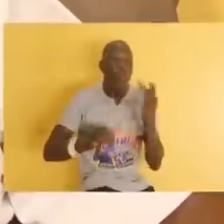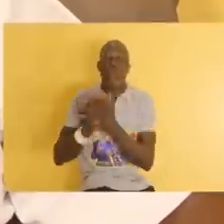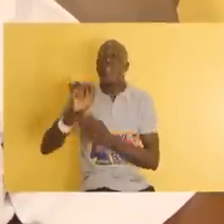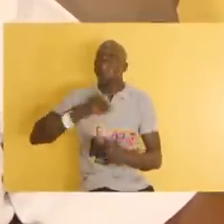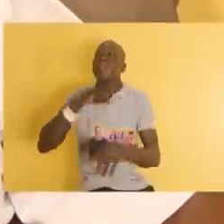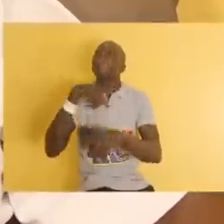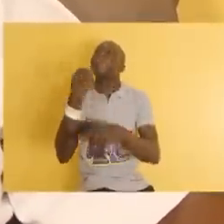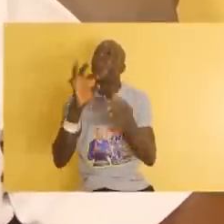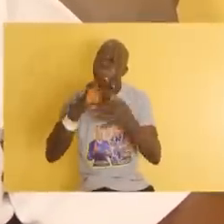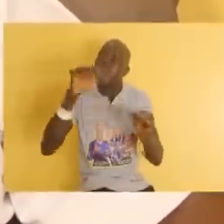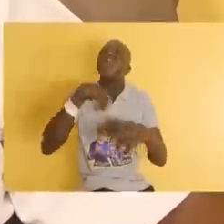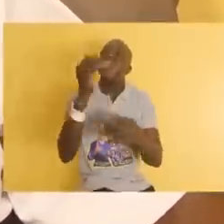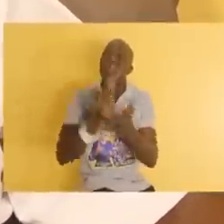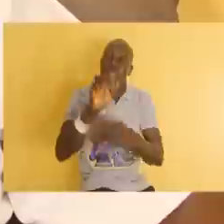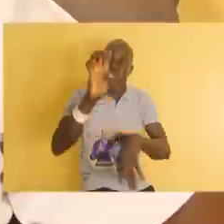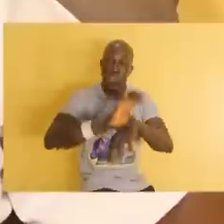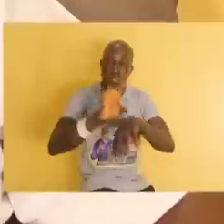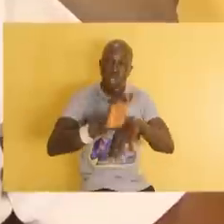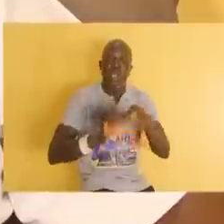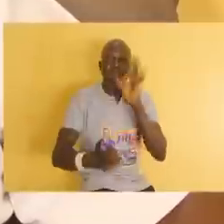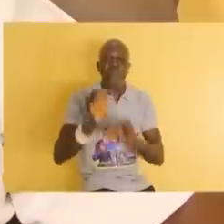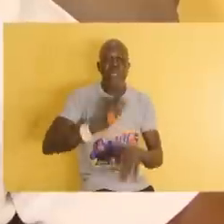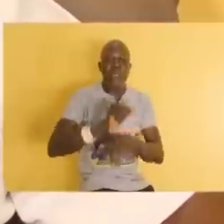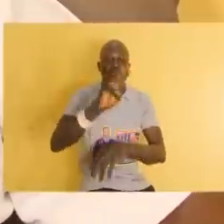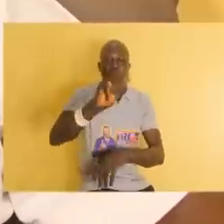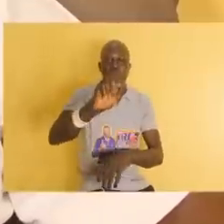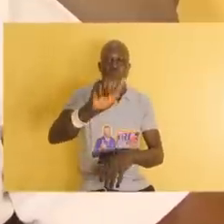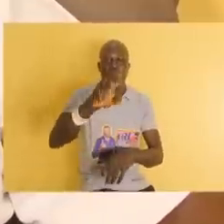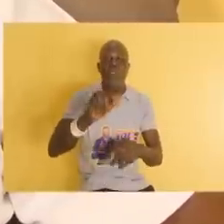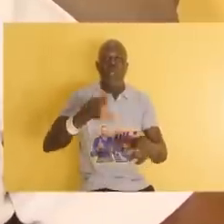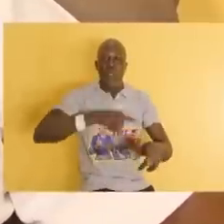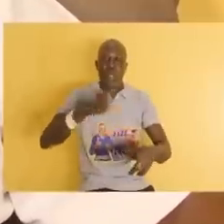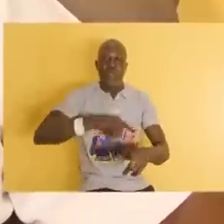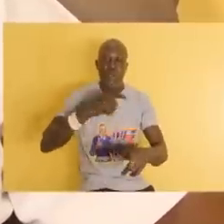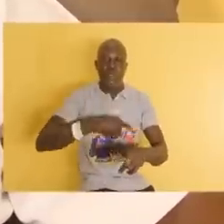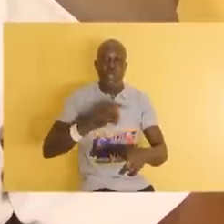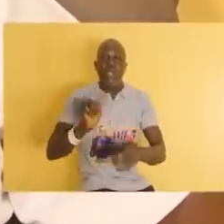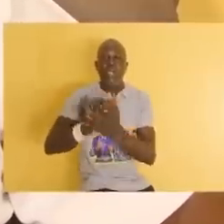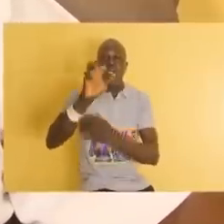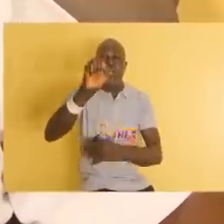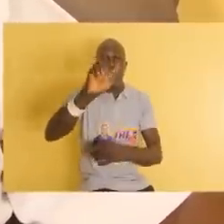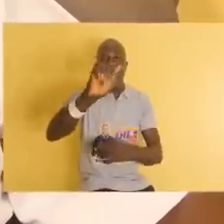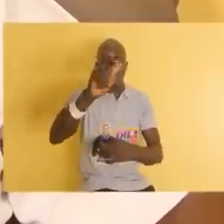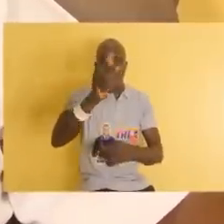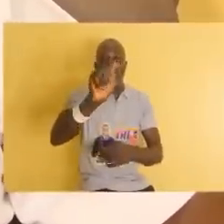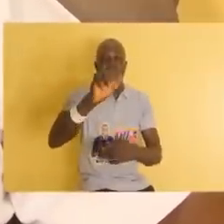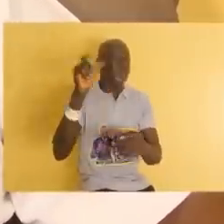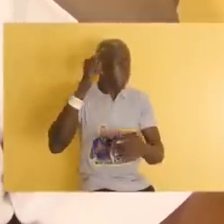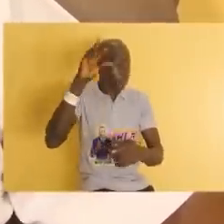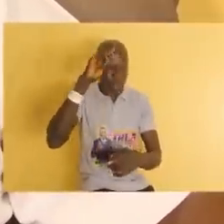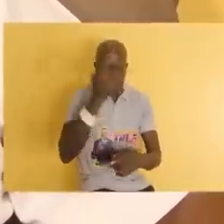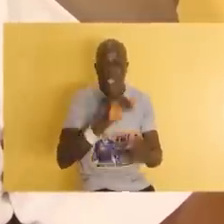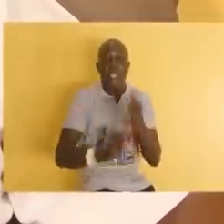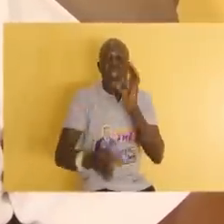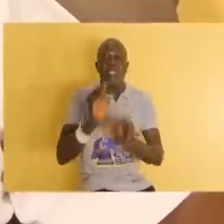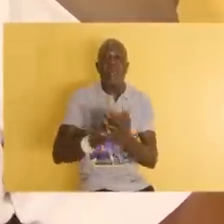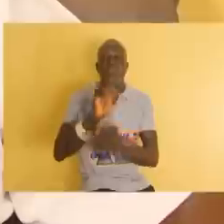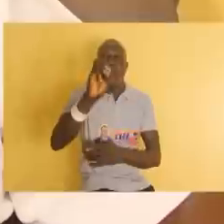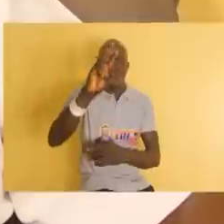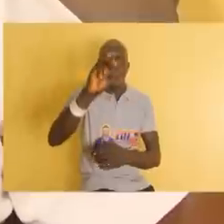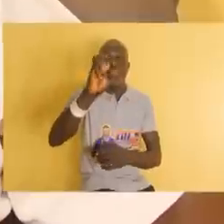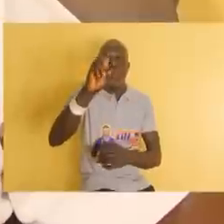so fun awon ijo to ba wa ni mowe if e mowe o wa le ko o wa ni saga e gba mi sa to ba wa ni owo